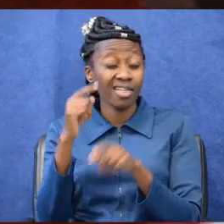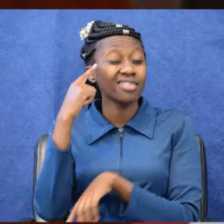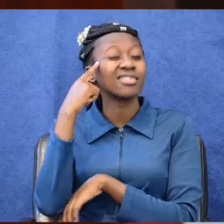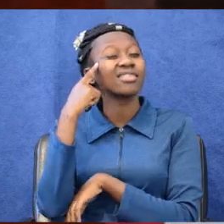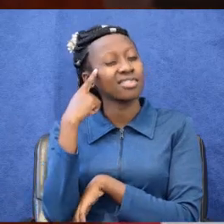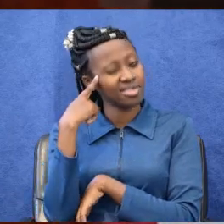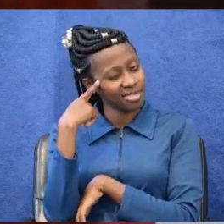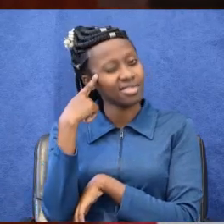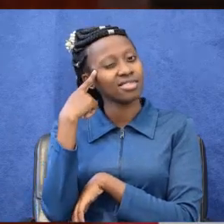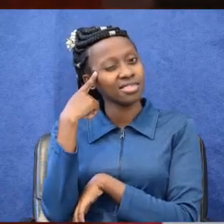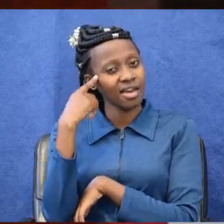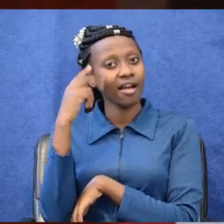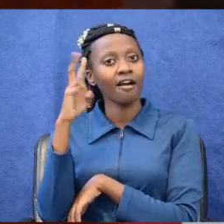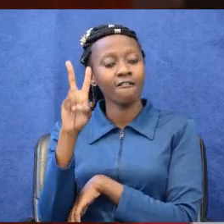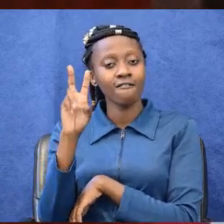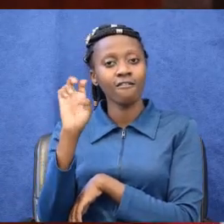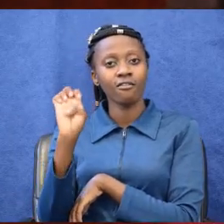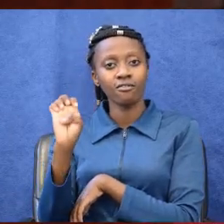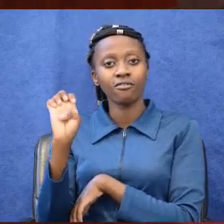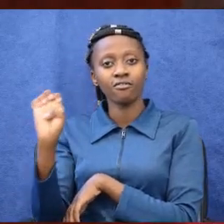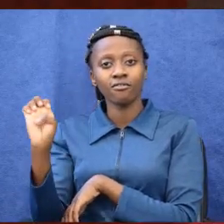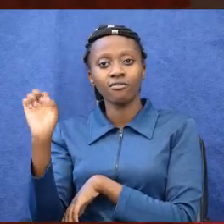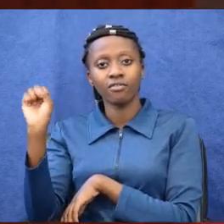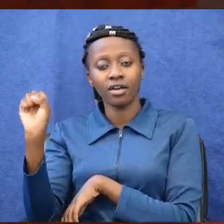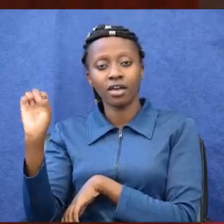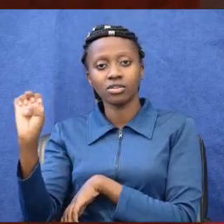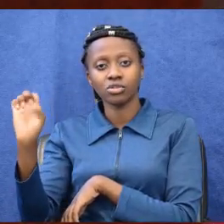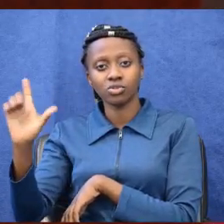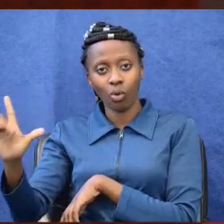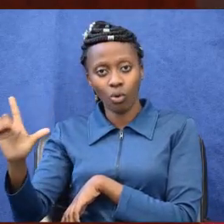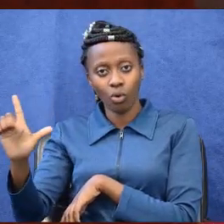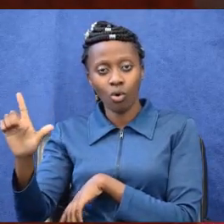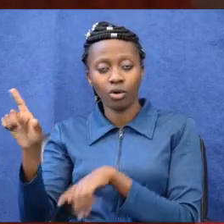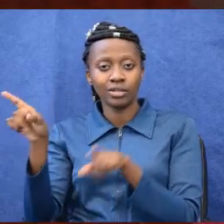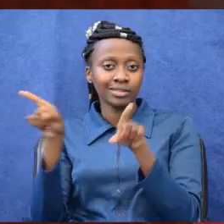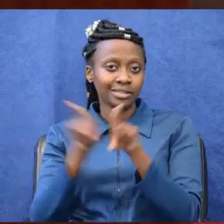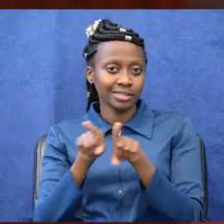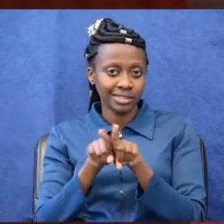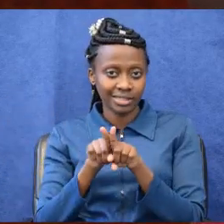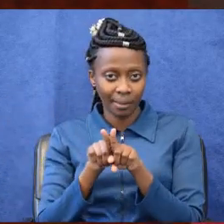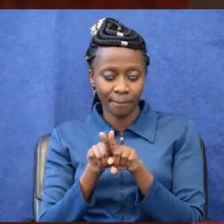about what is a vessel according to the Bible.